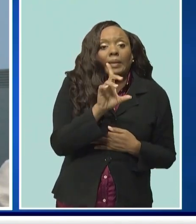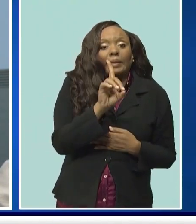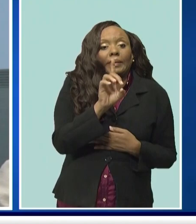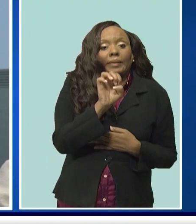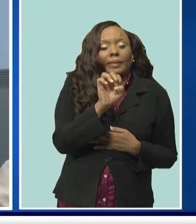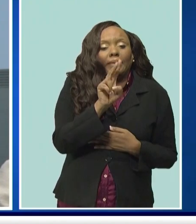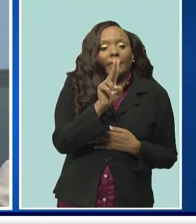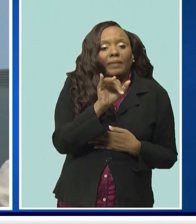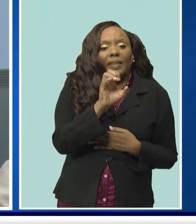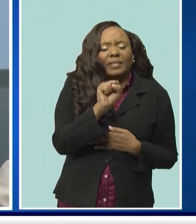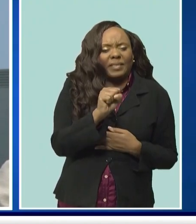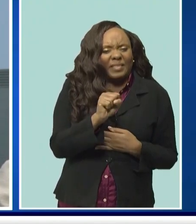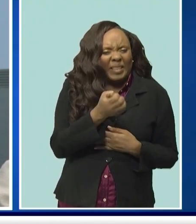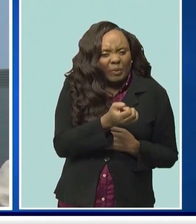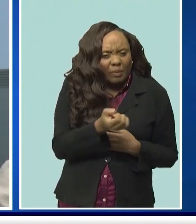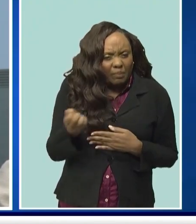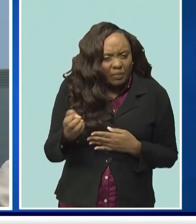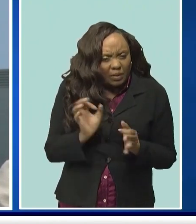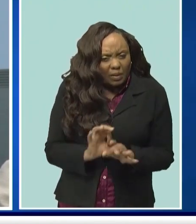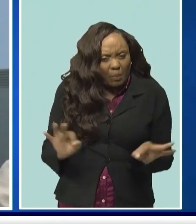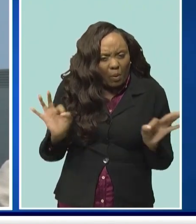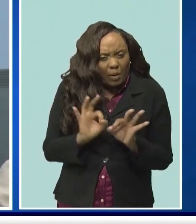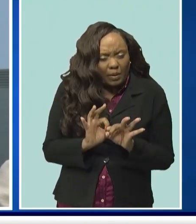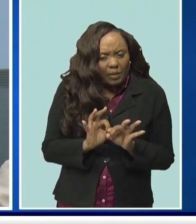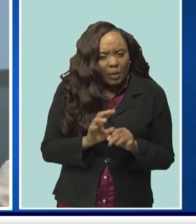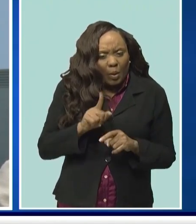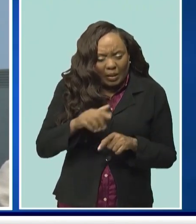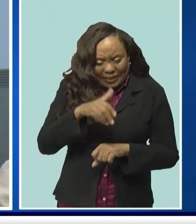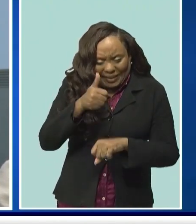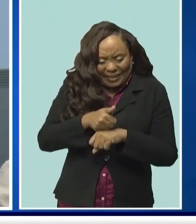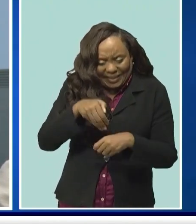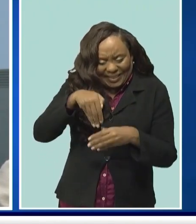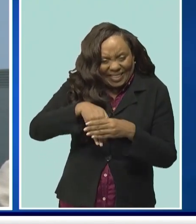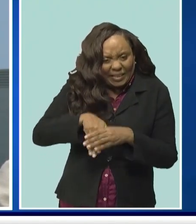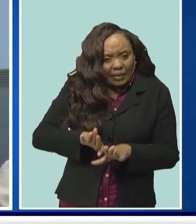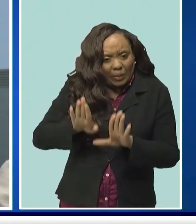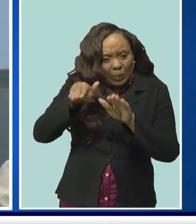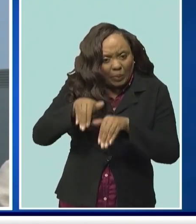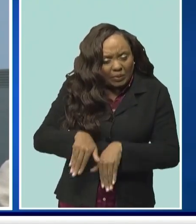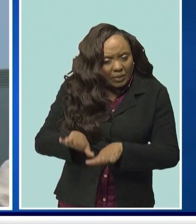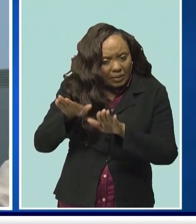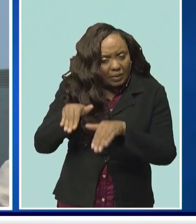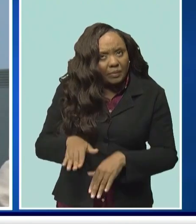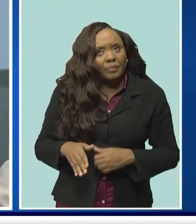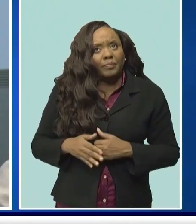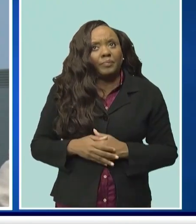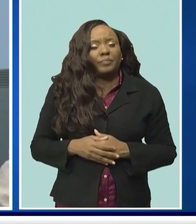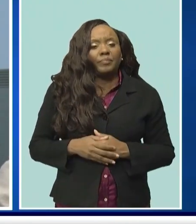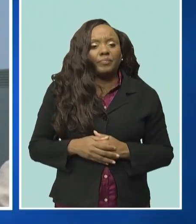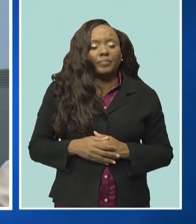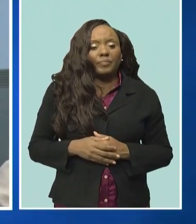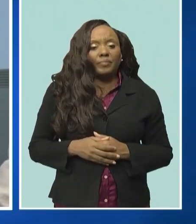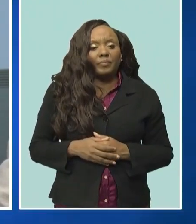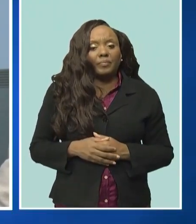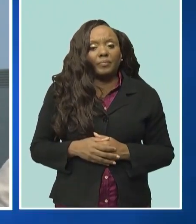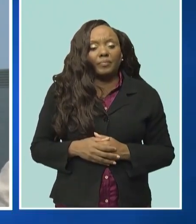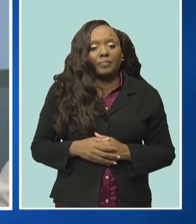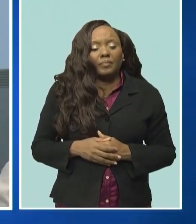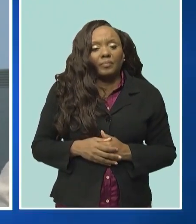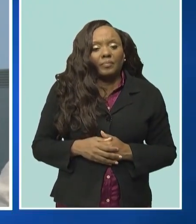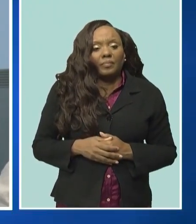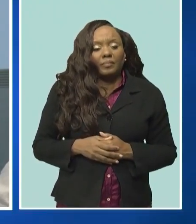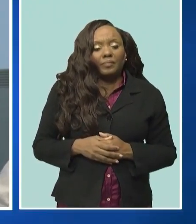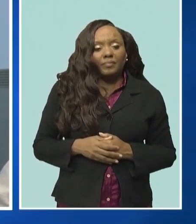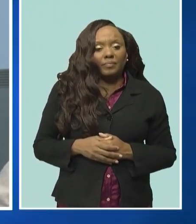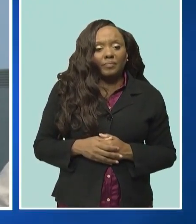say that in Barbados, we were able to deploy 17 pads, which,